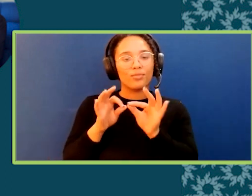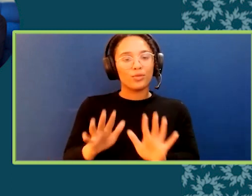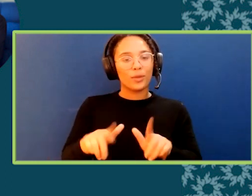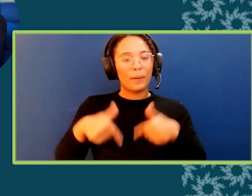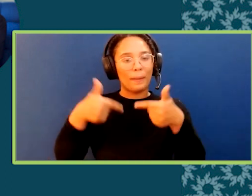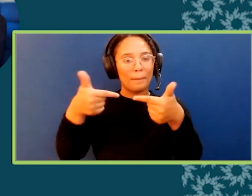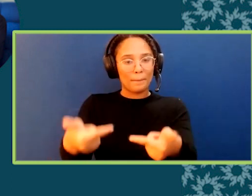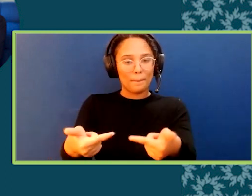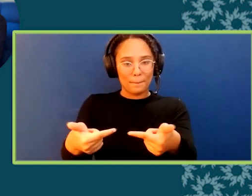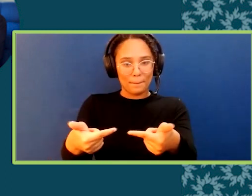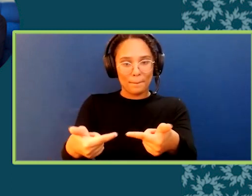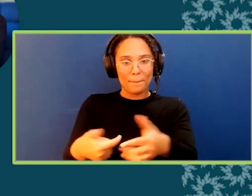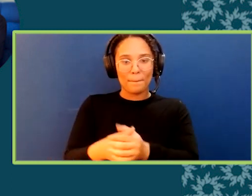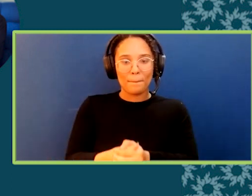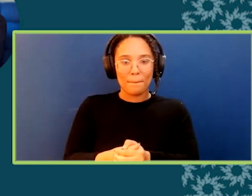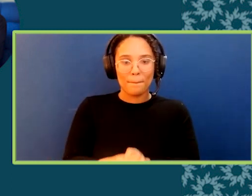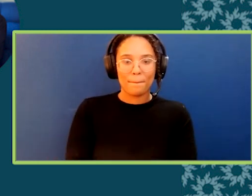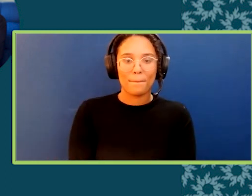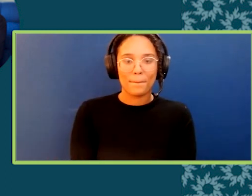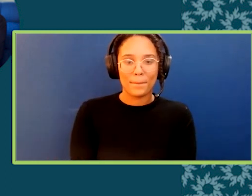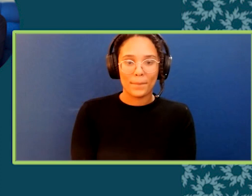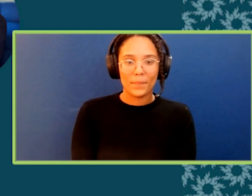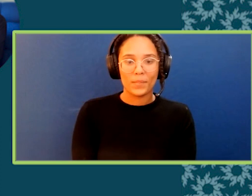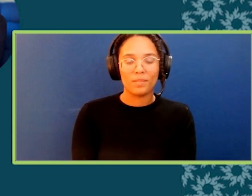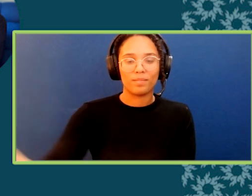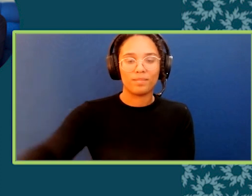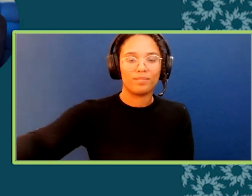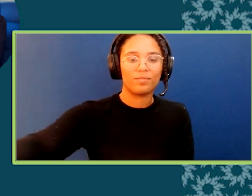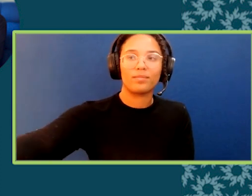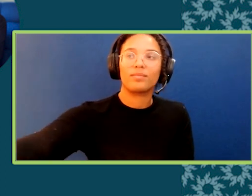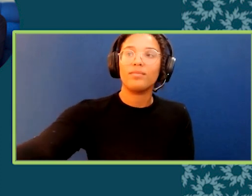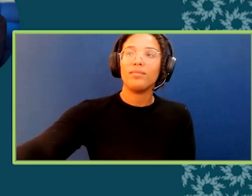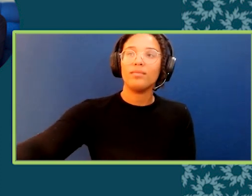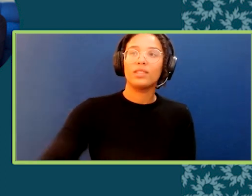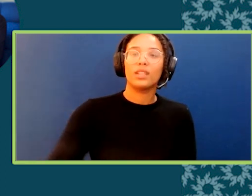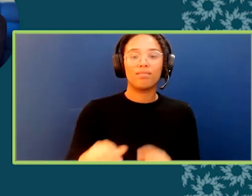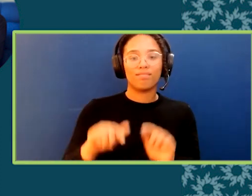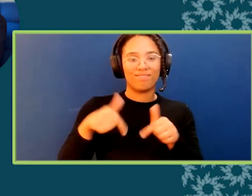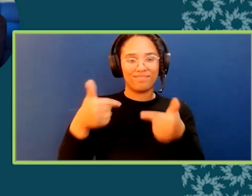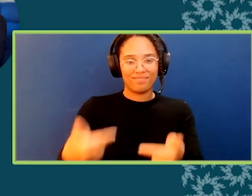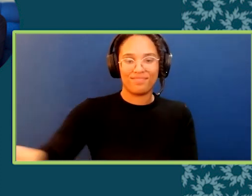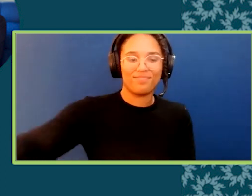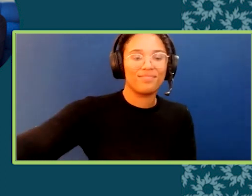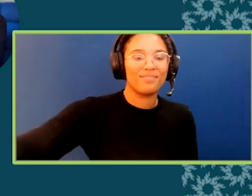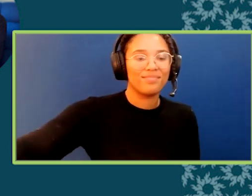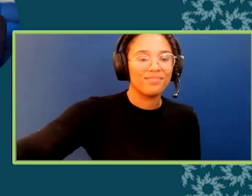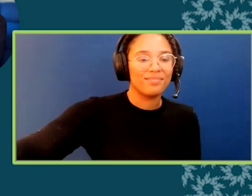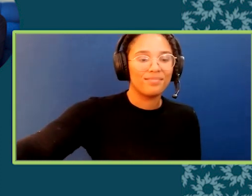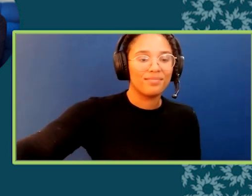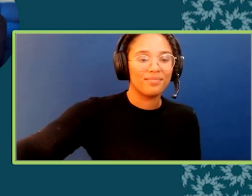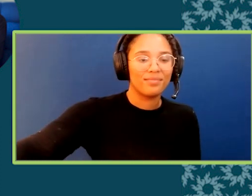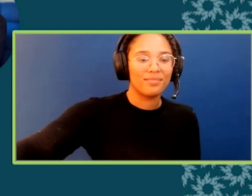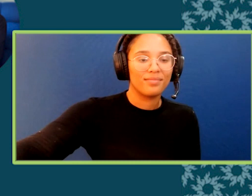the way that systems of oppression stay in place and become entrenched is by making